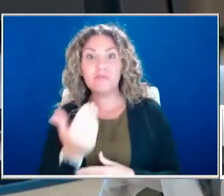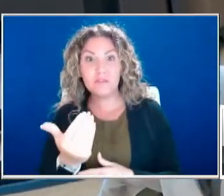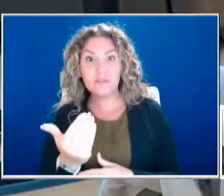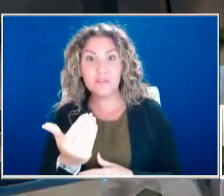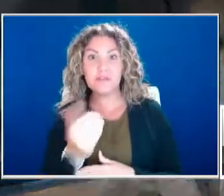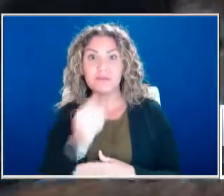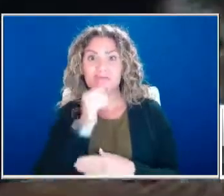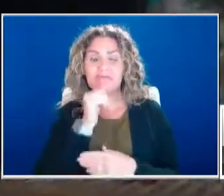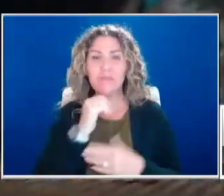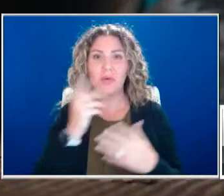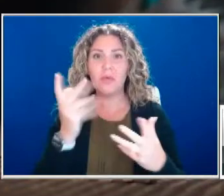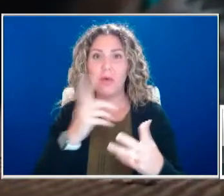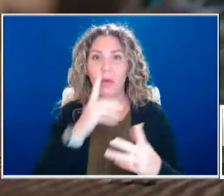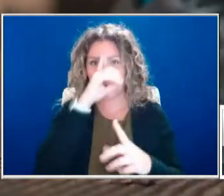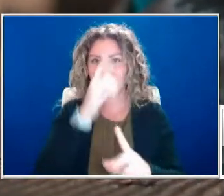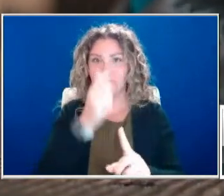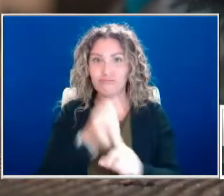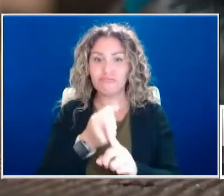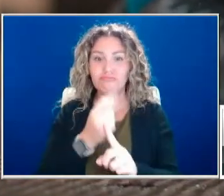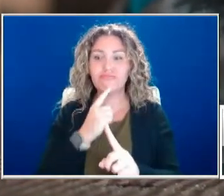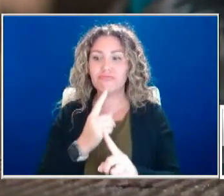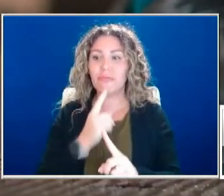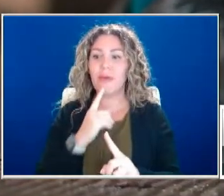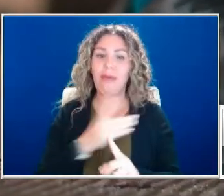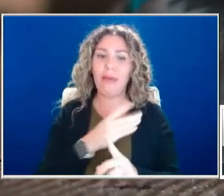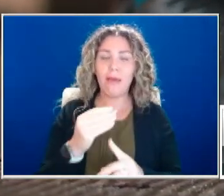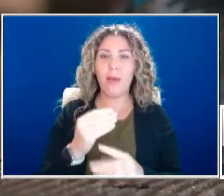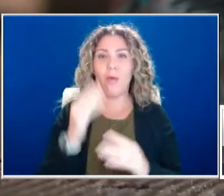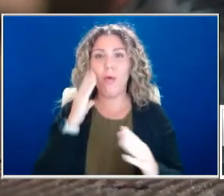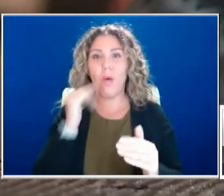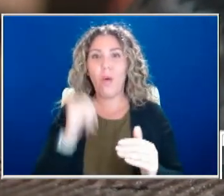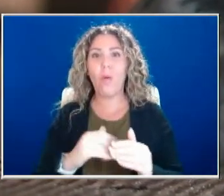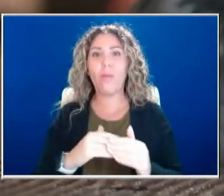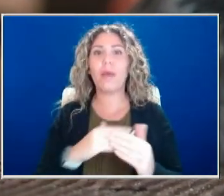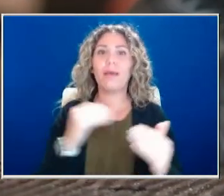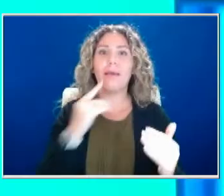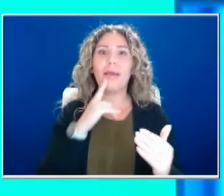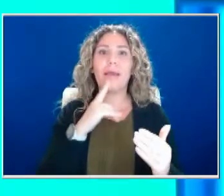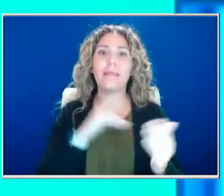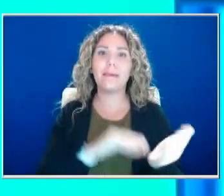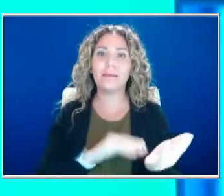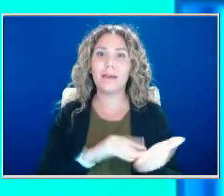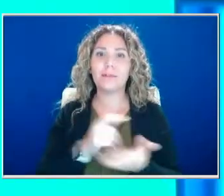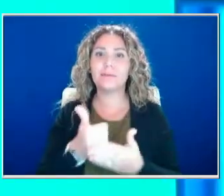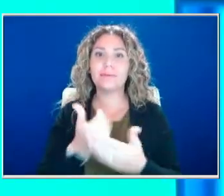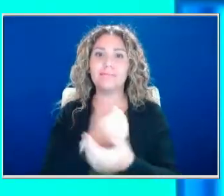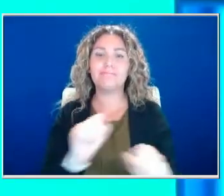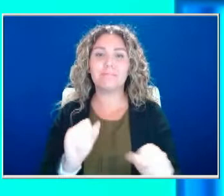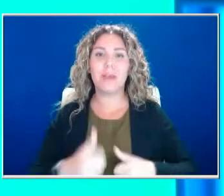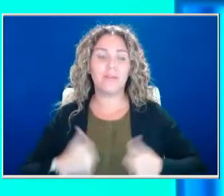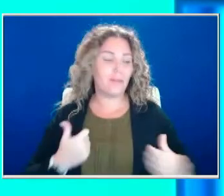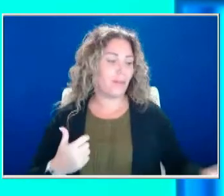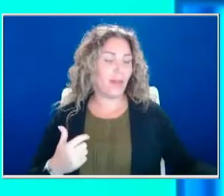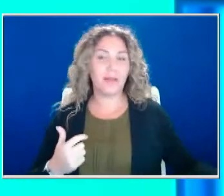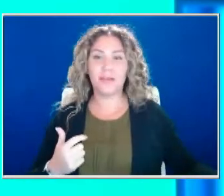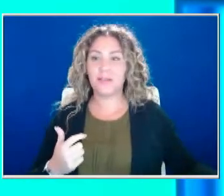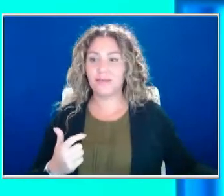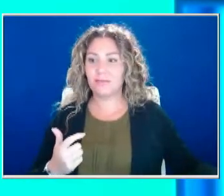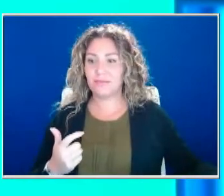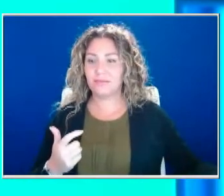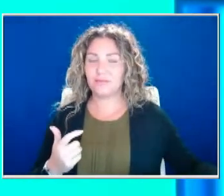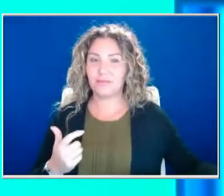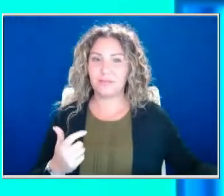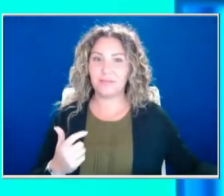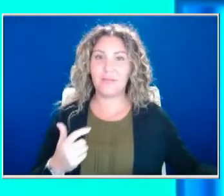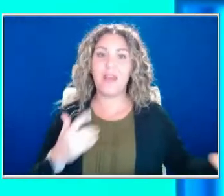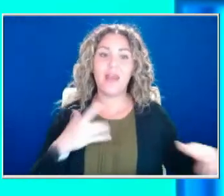all while trying to stay fit and healthy. We'll meet the doctors who helped save his life. Plus, learn how common a stroke is among teens